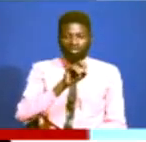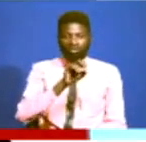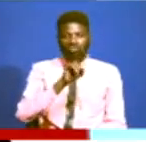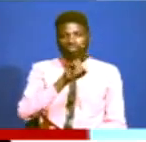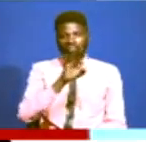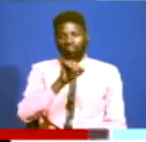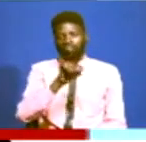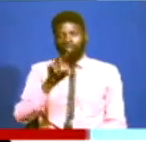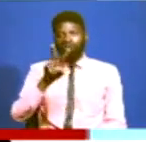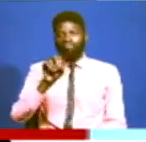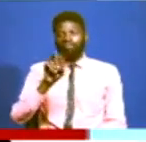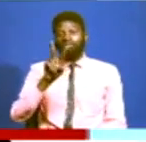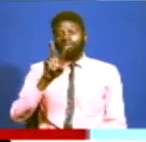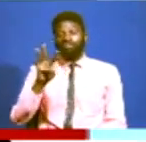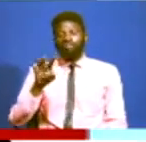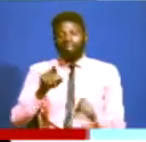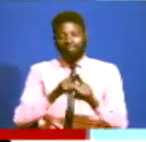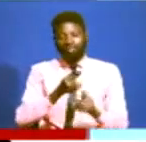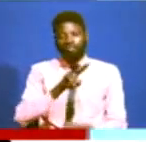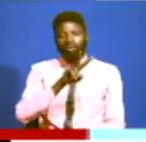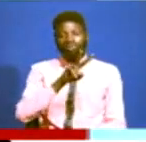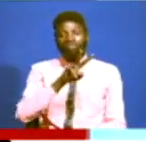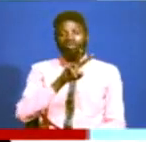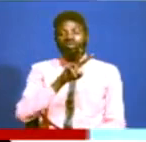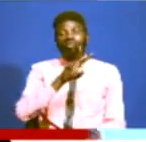2023-24, and Kenya Shilling 4 trillion over the medium term.